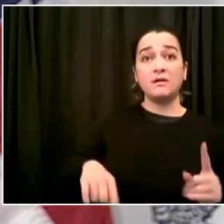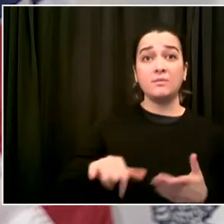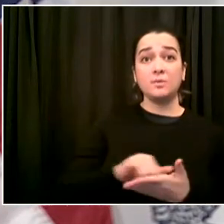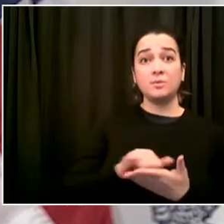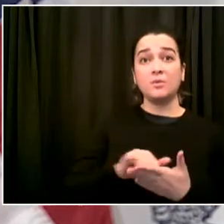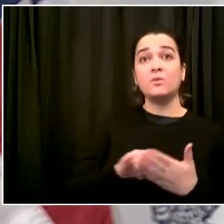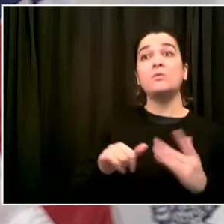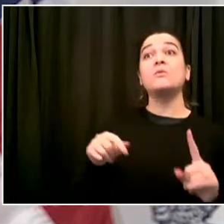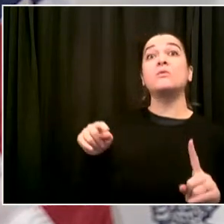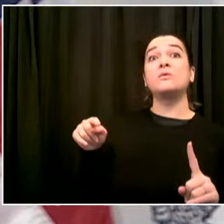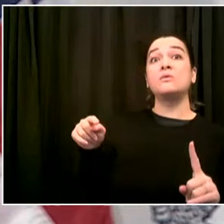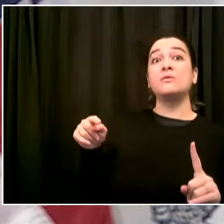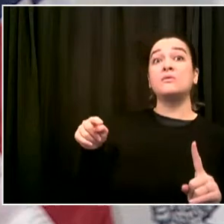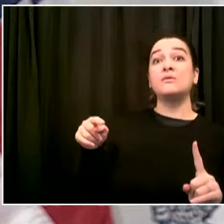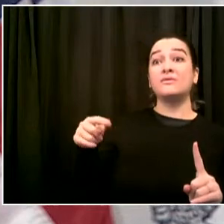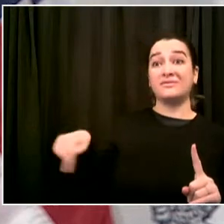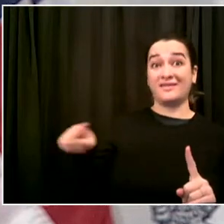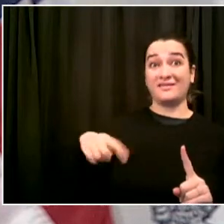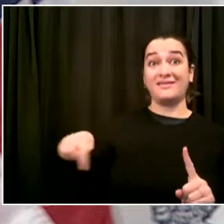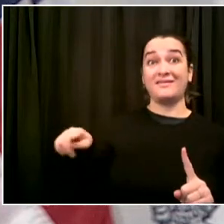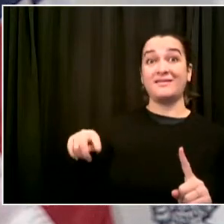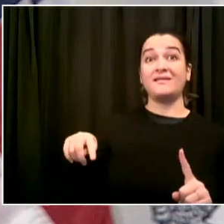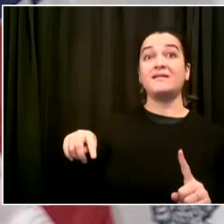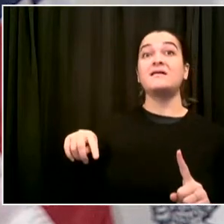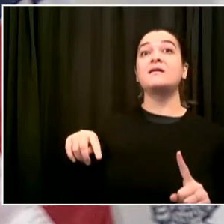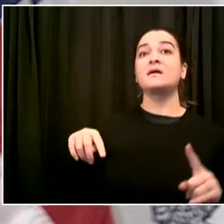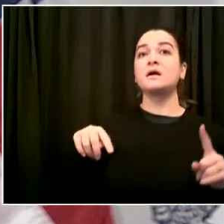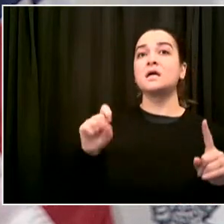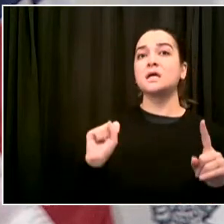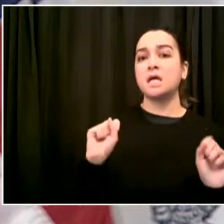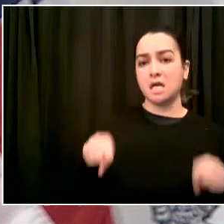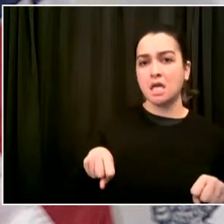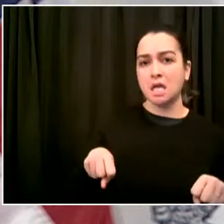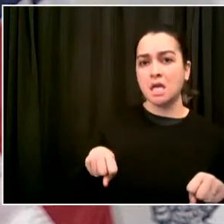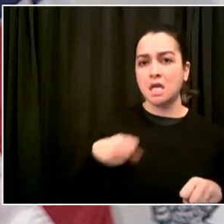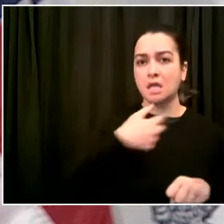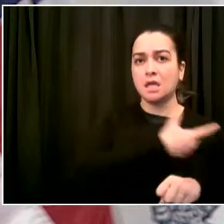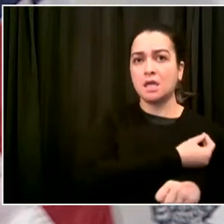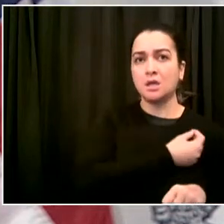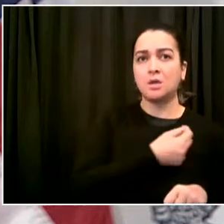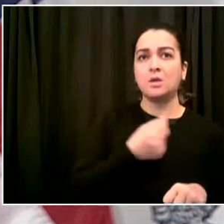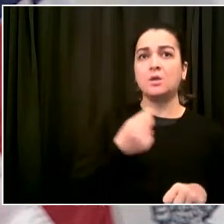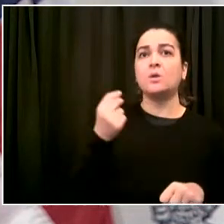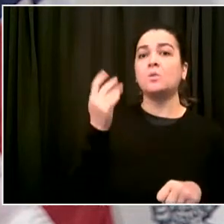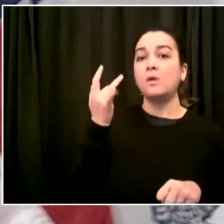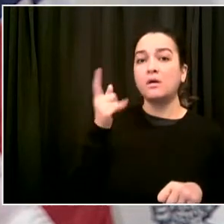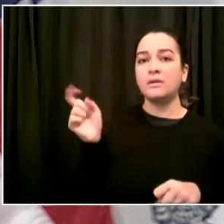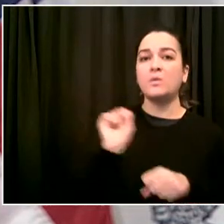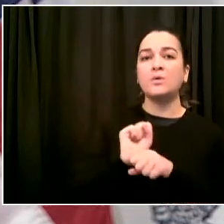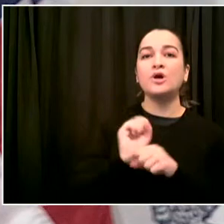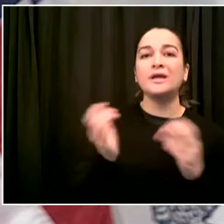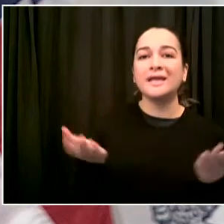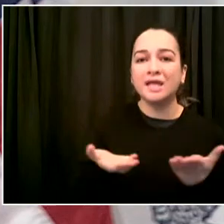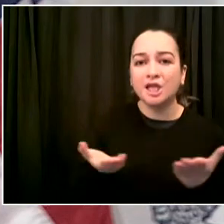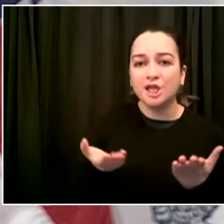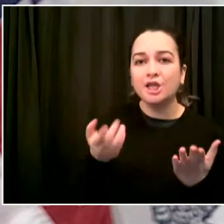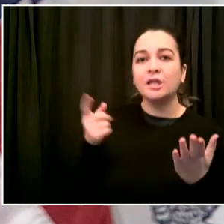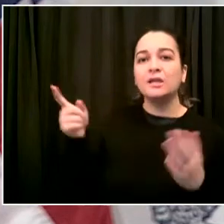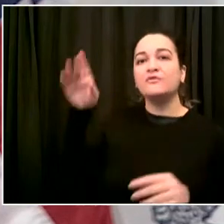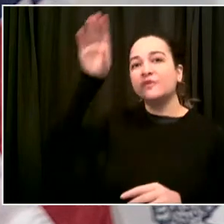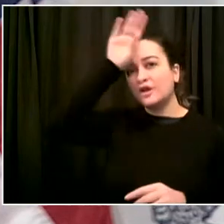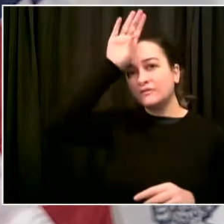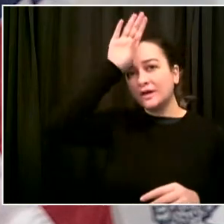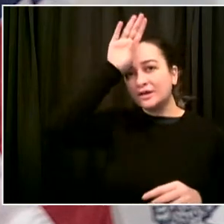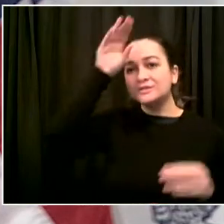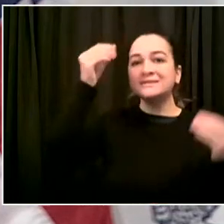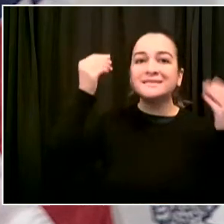school staff, police officers, EMTs, paramedics, firefighters. We want all those people vaccinated.